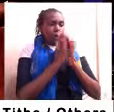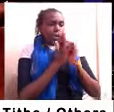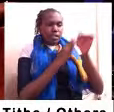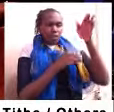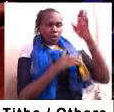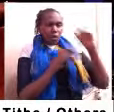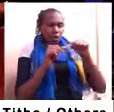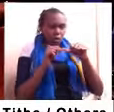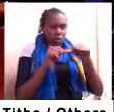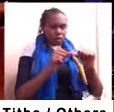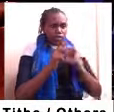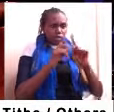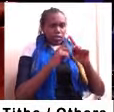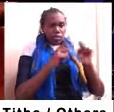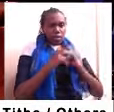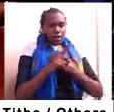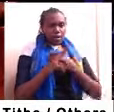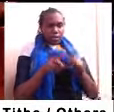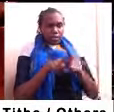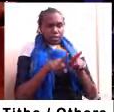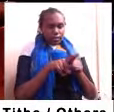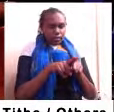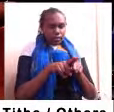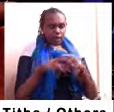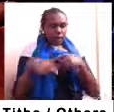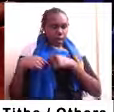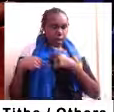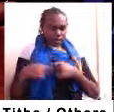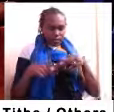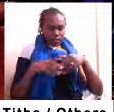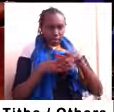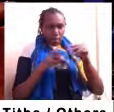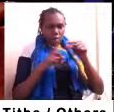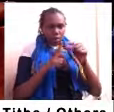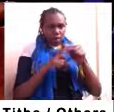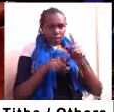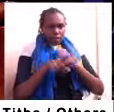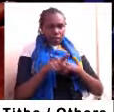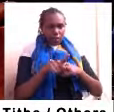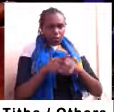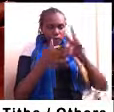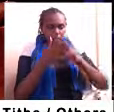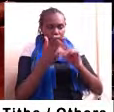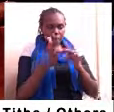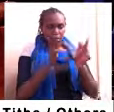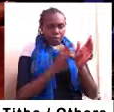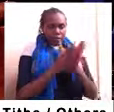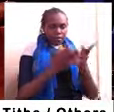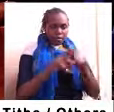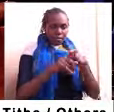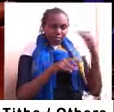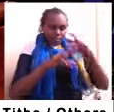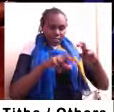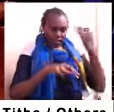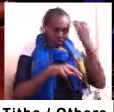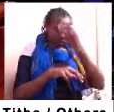pray that, Lord, you may continue to speak to us and to minister to our hearts in your word as we read your scripture, as we